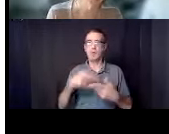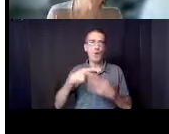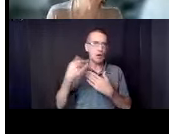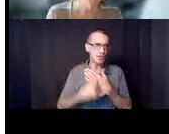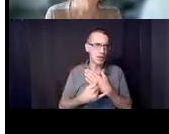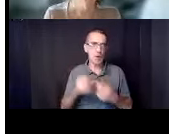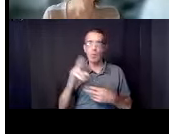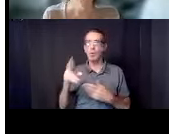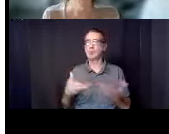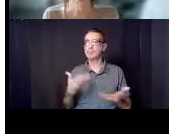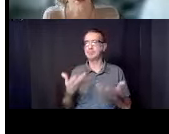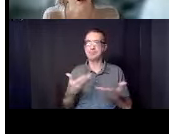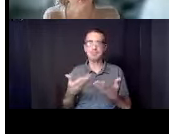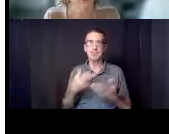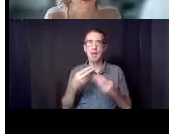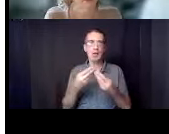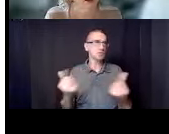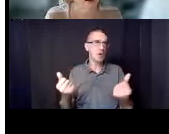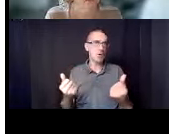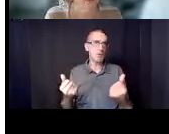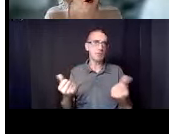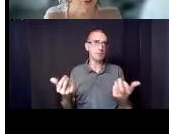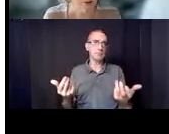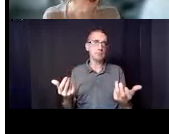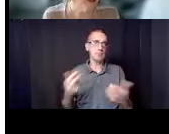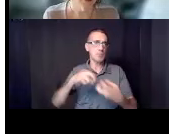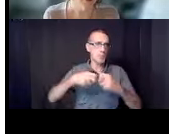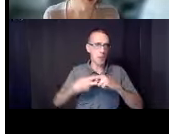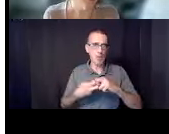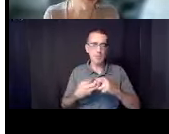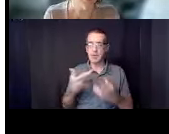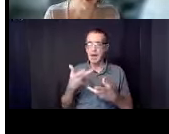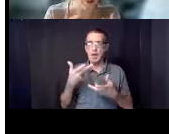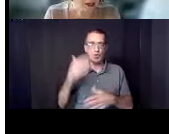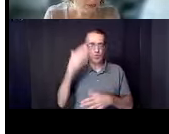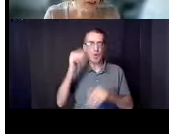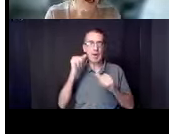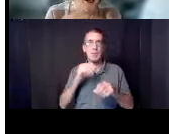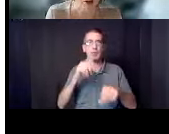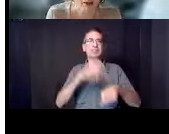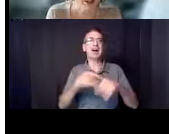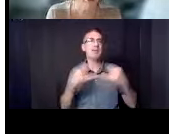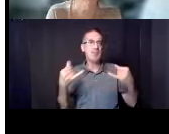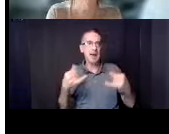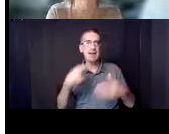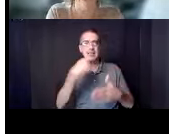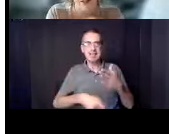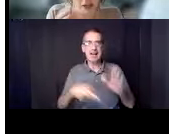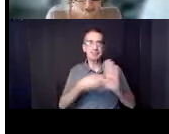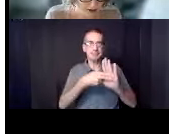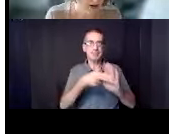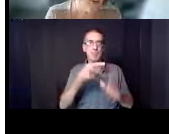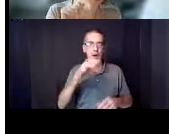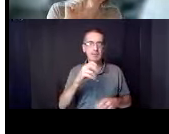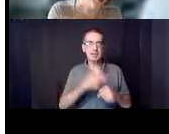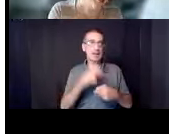projects, or, solve problems that they know they can sort of put a timeline and a price tag on. It's going to get